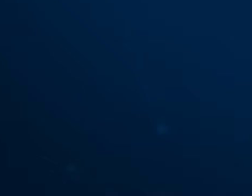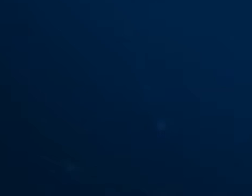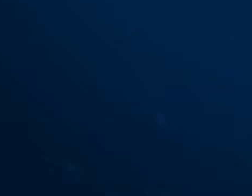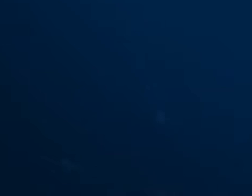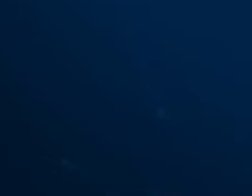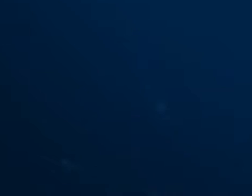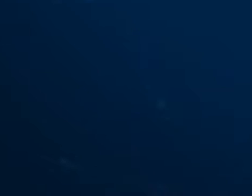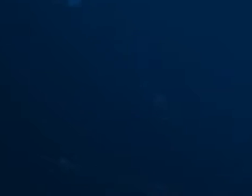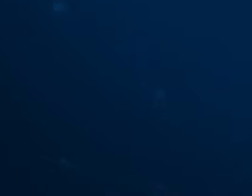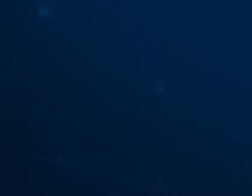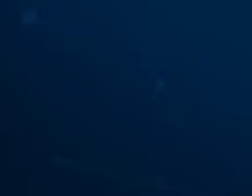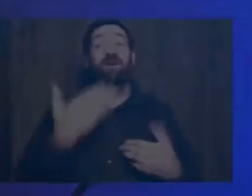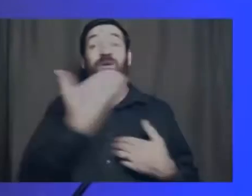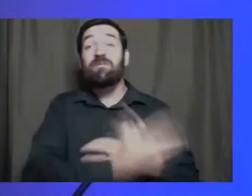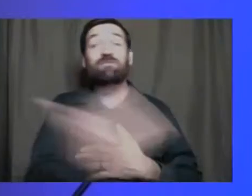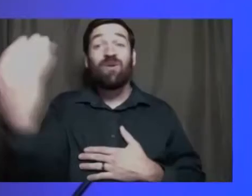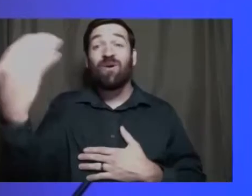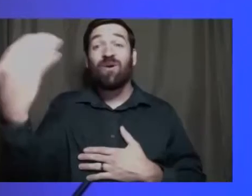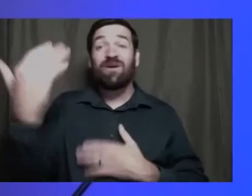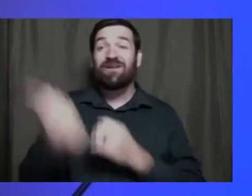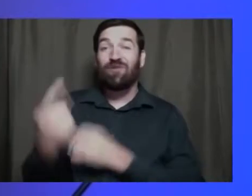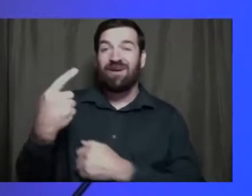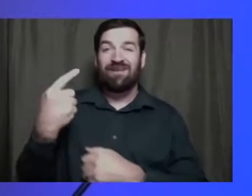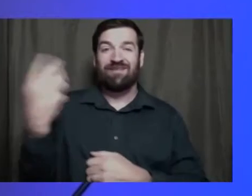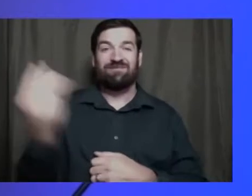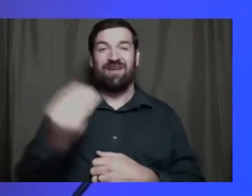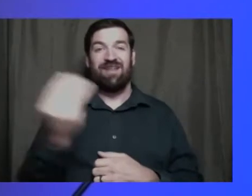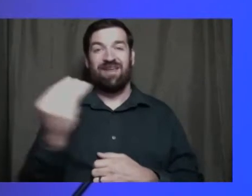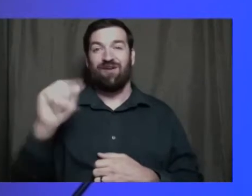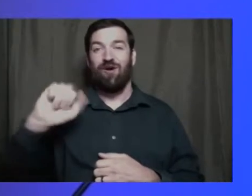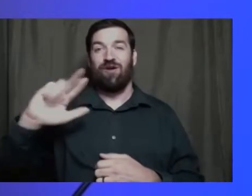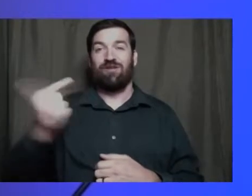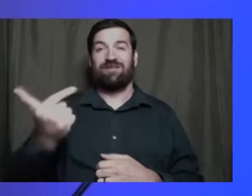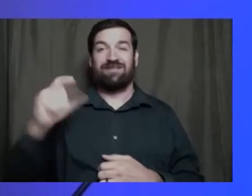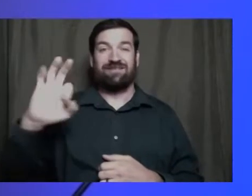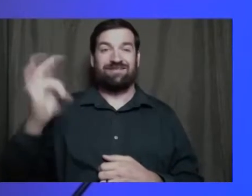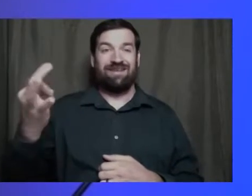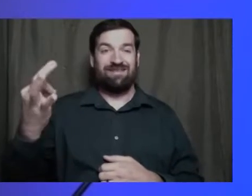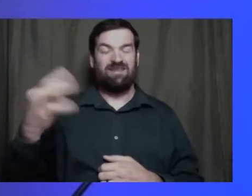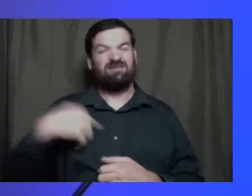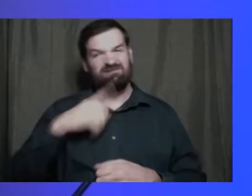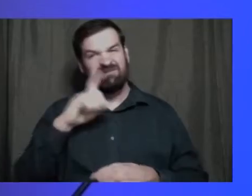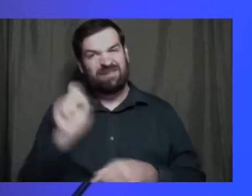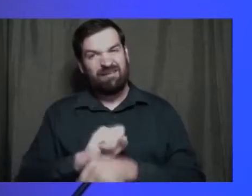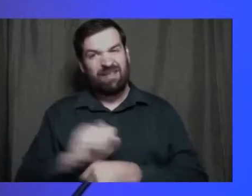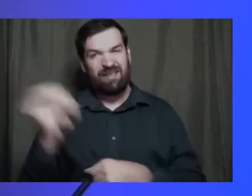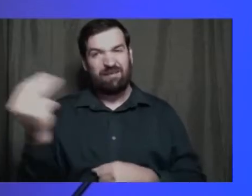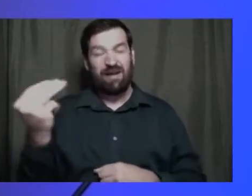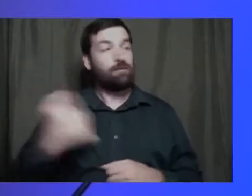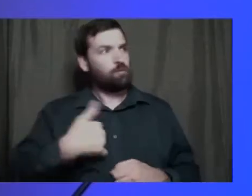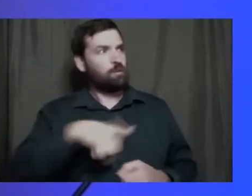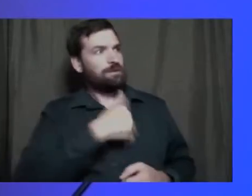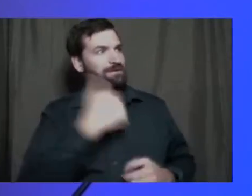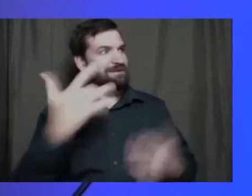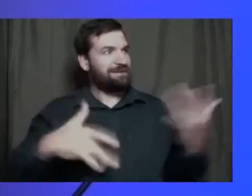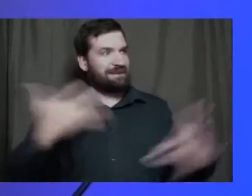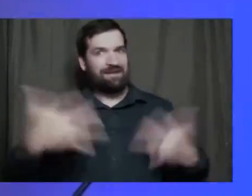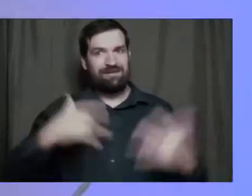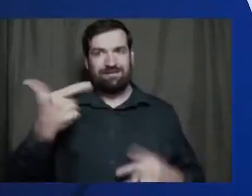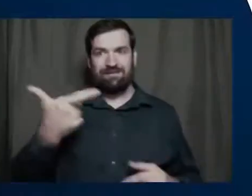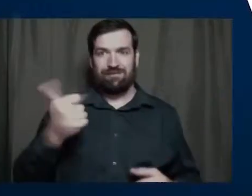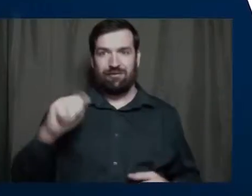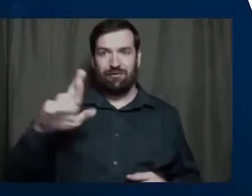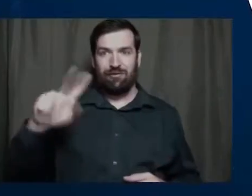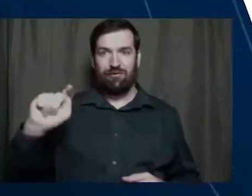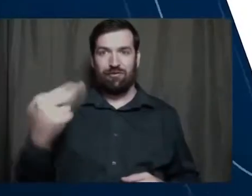Good morning, everyone. It's a Monday. It's Monday, August 9th. Okay, it is definitely a Monday. We're just excited about the Garth Brooks. We are very excited about Garth Brooks. Okay. So.